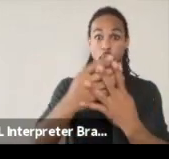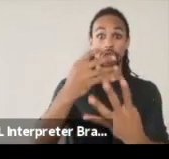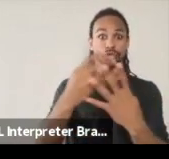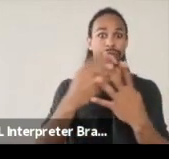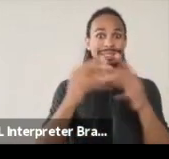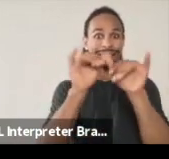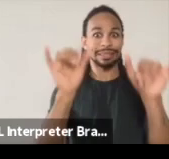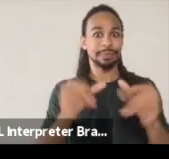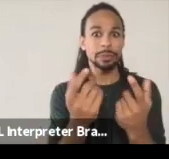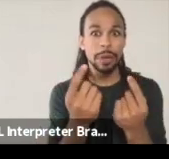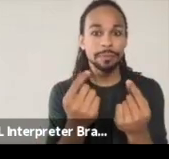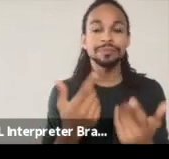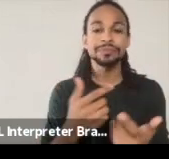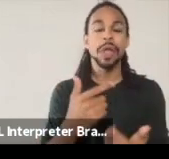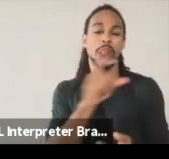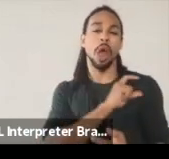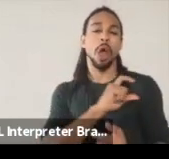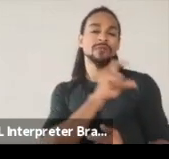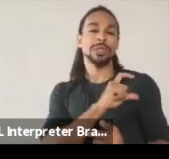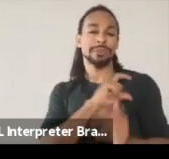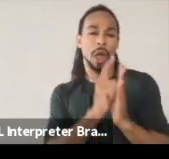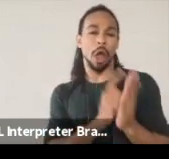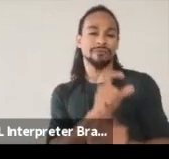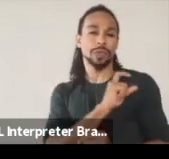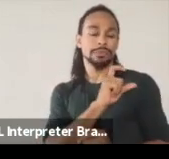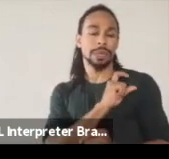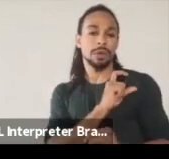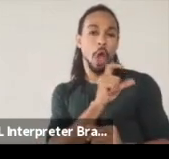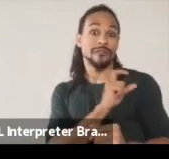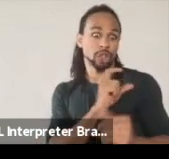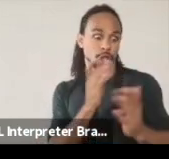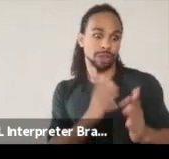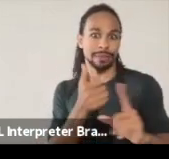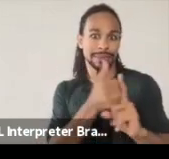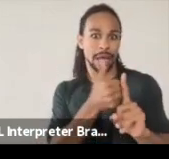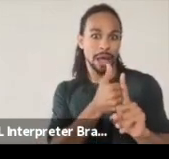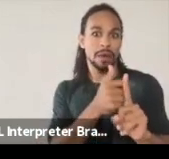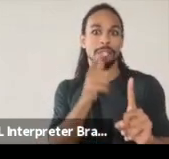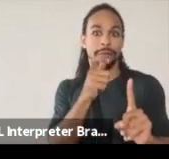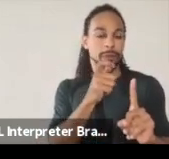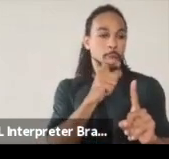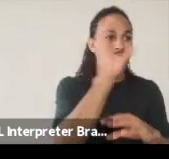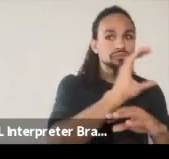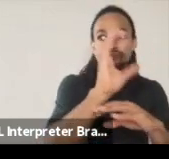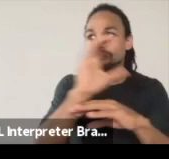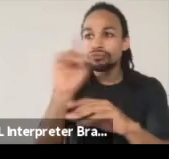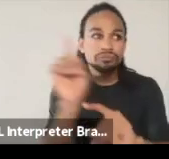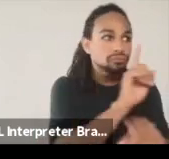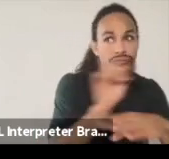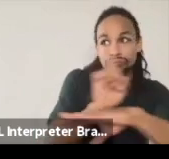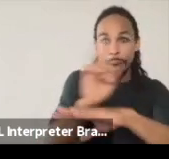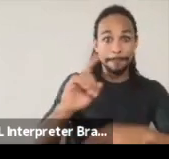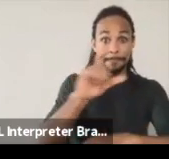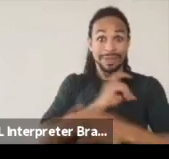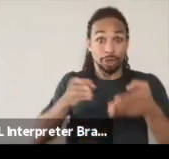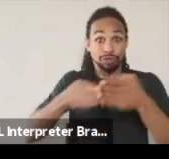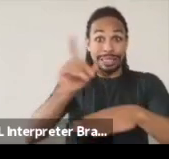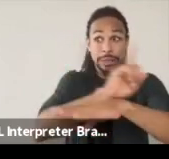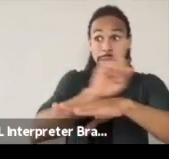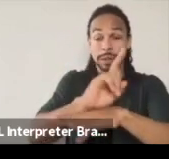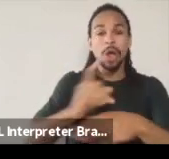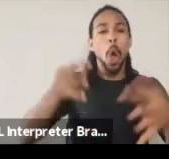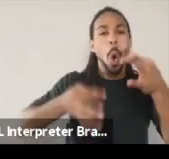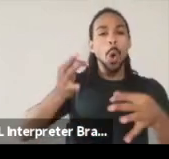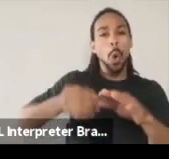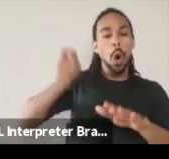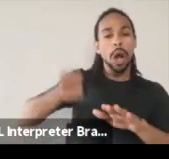that it's the law enforcement officers who police the streets, it's the court marshals, it's the lawyers, it's